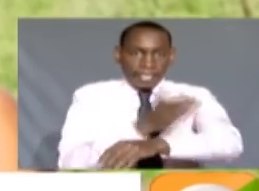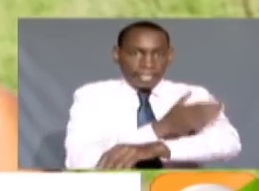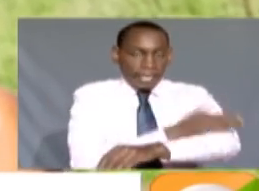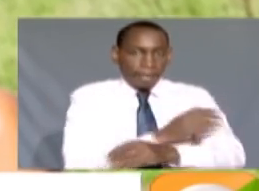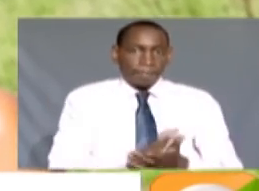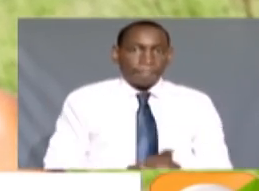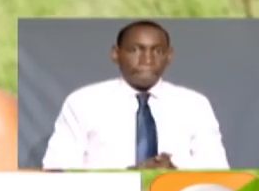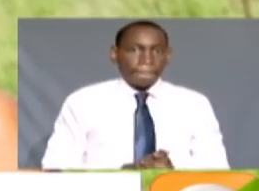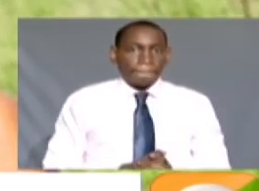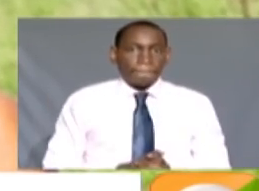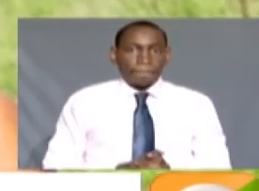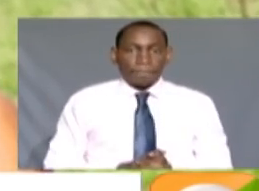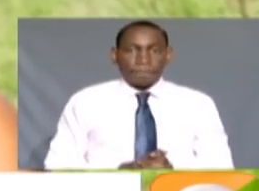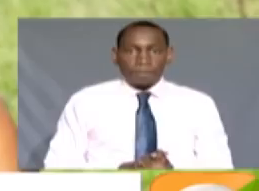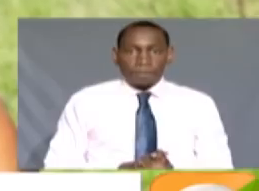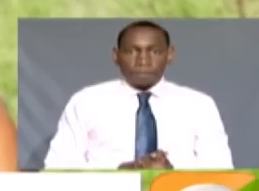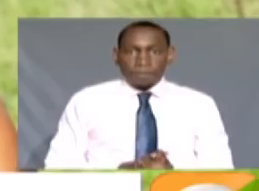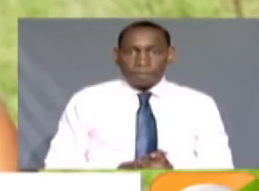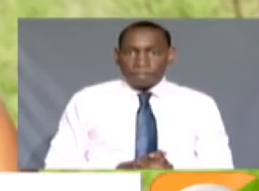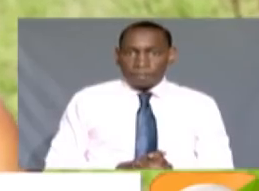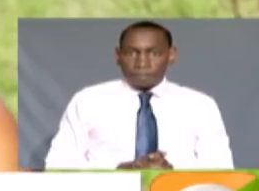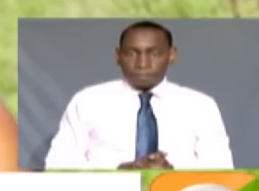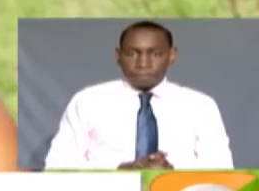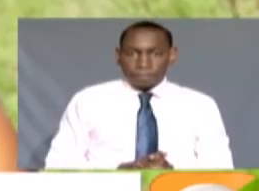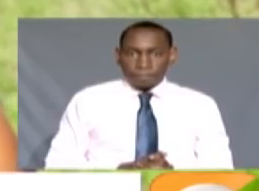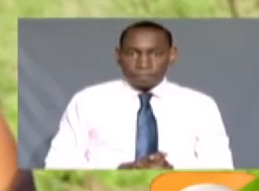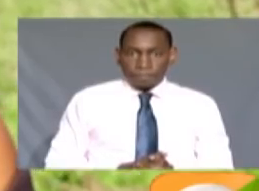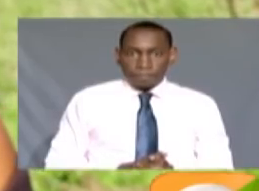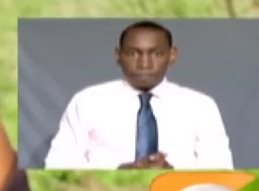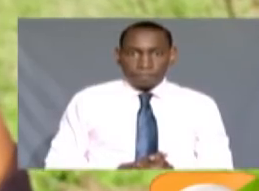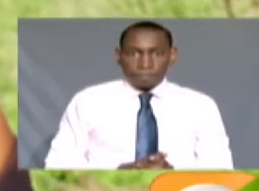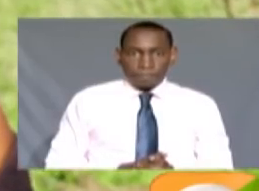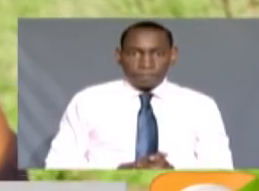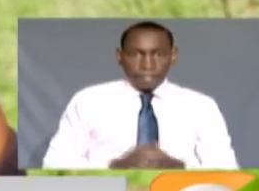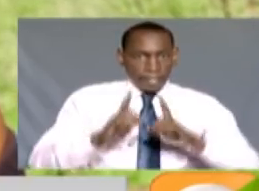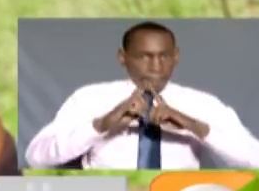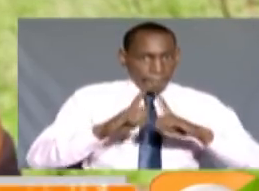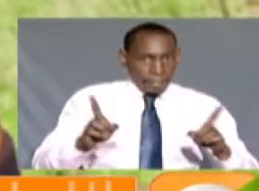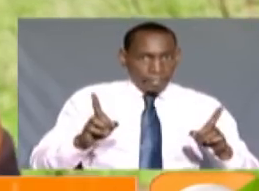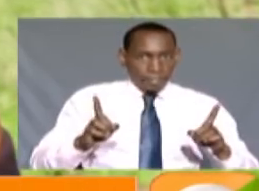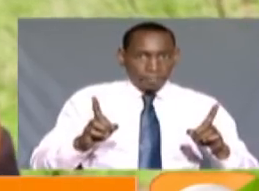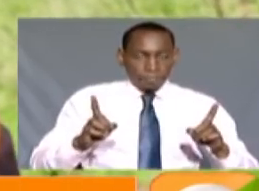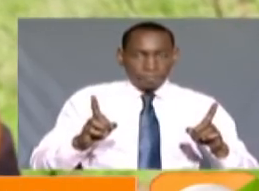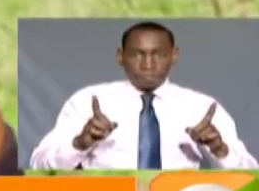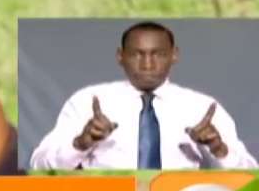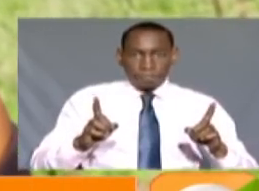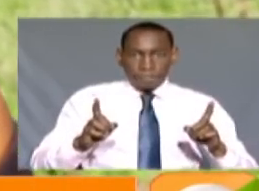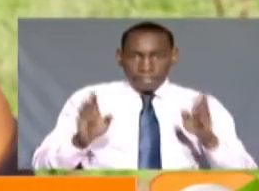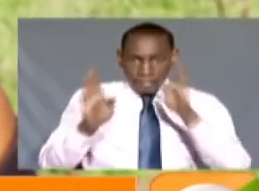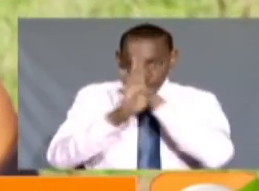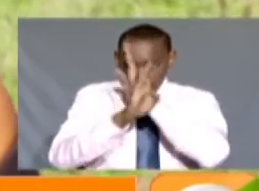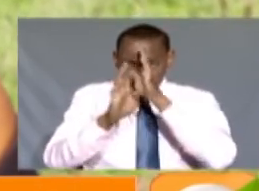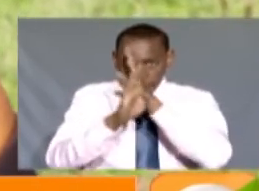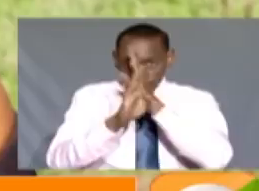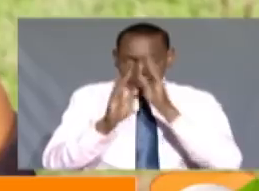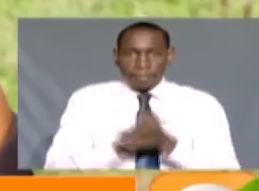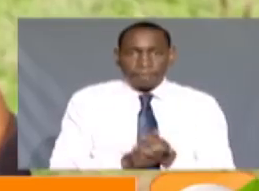injured. Chambaya, when you walikuwa vichwa, but walikuwa wamefunikwa na